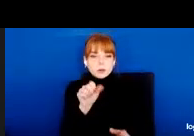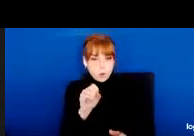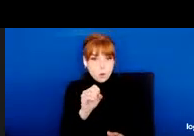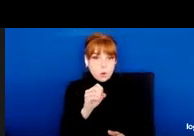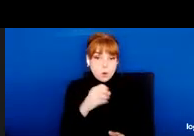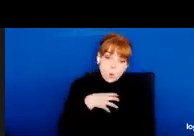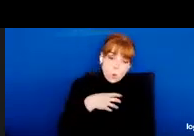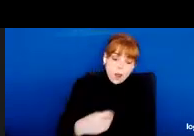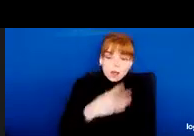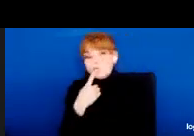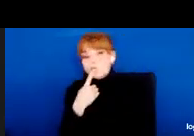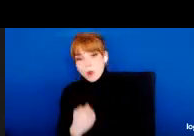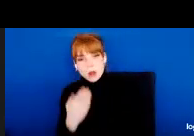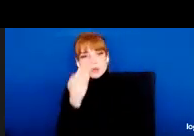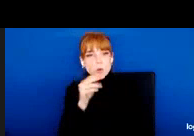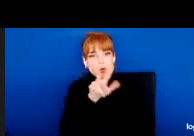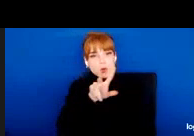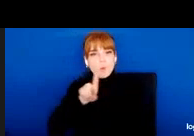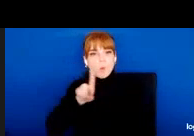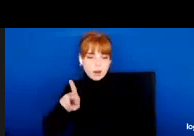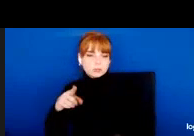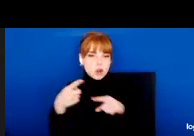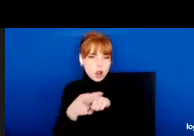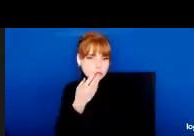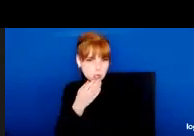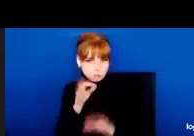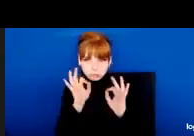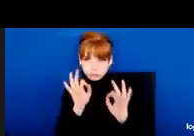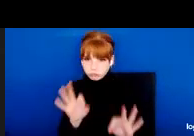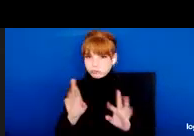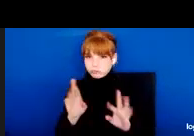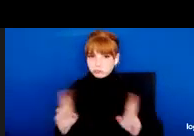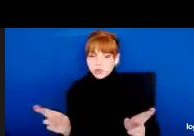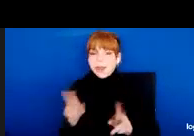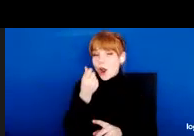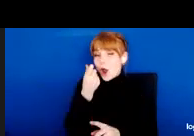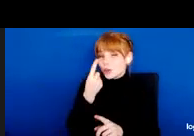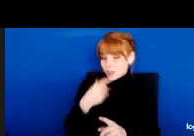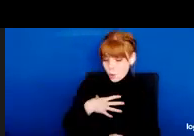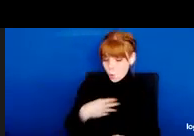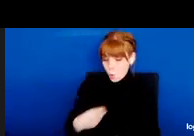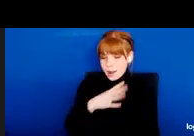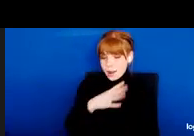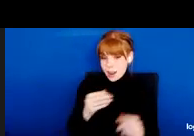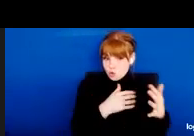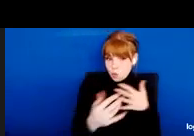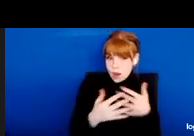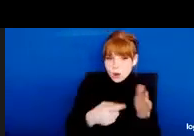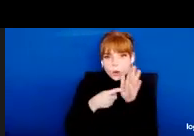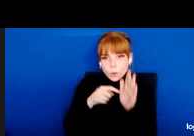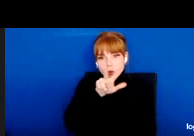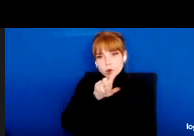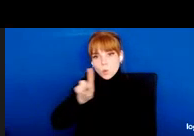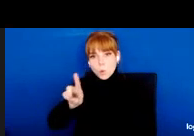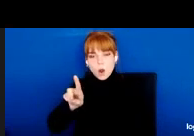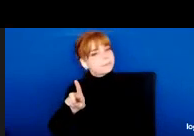least 3:1 contrast, I'm good to go. Now the white doesn't need to have 3:1 contrast with the light gray background